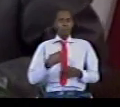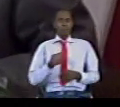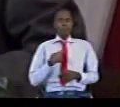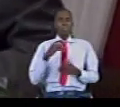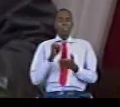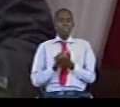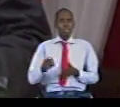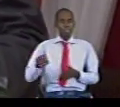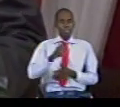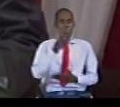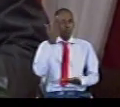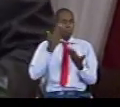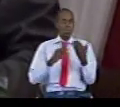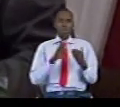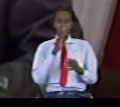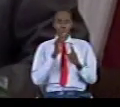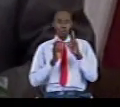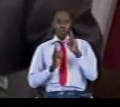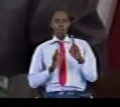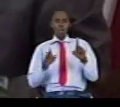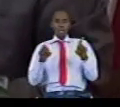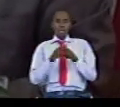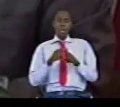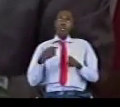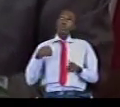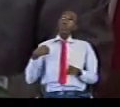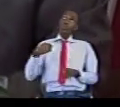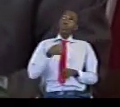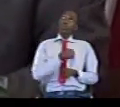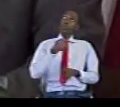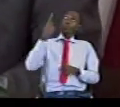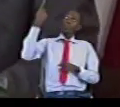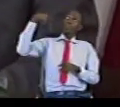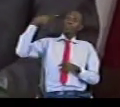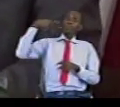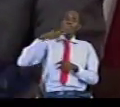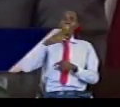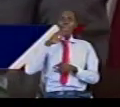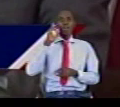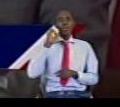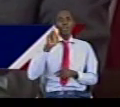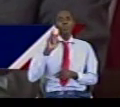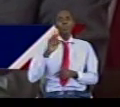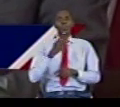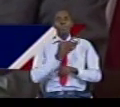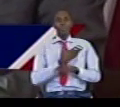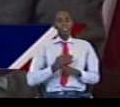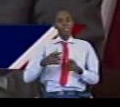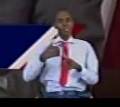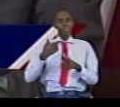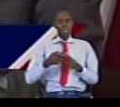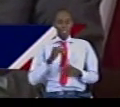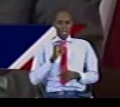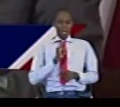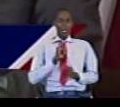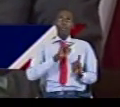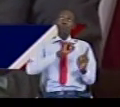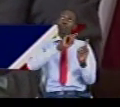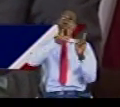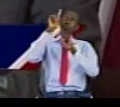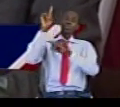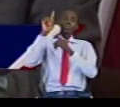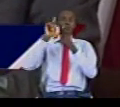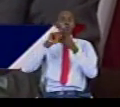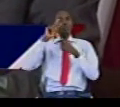one as we are one. Look at verse 13. And now come I to thee. We shouldn't miss this, that